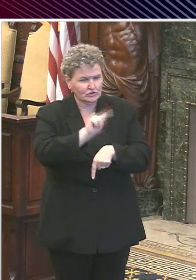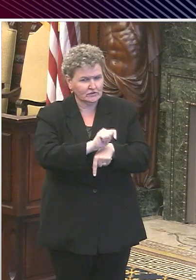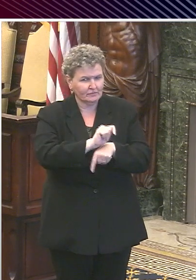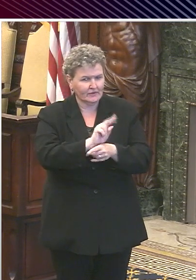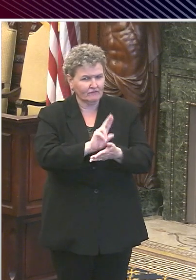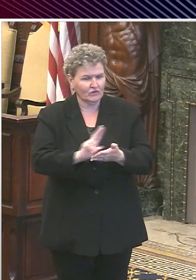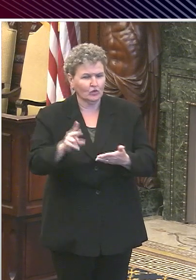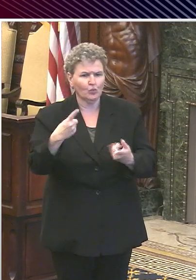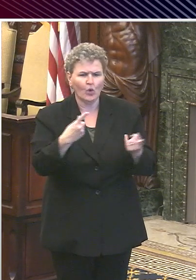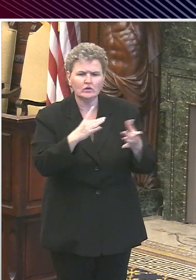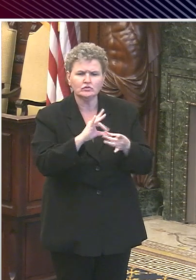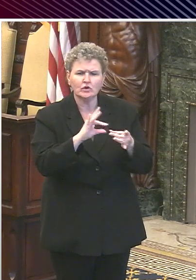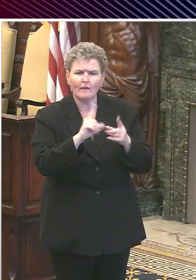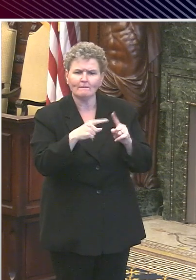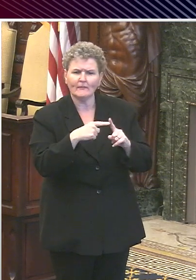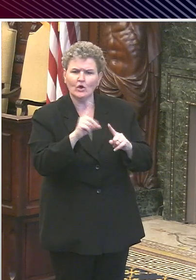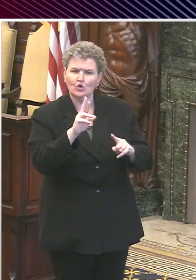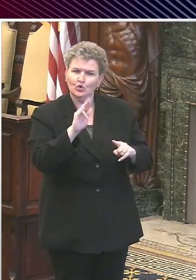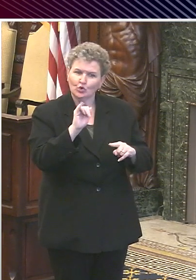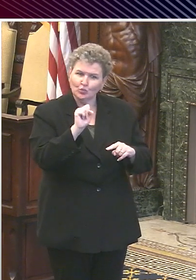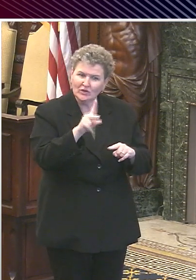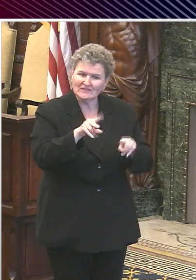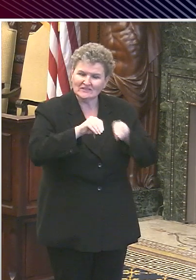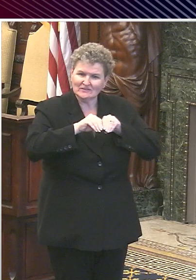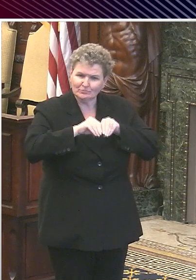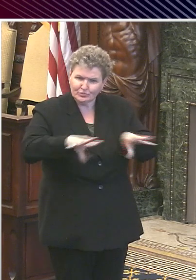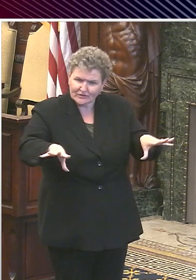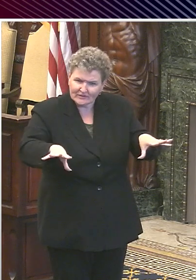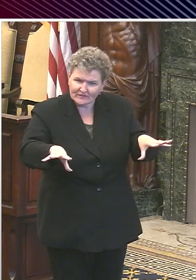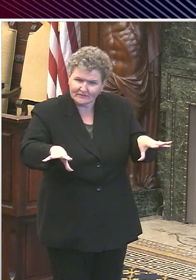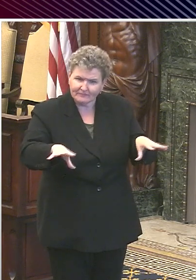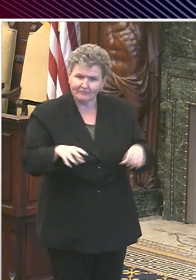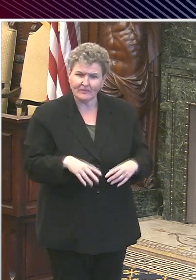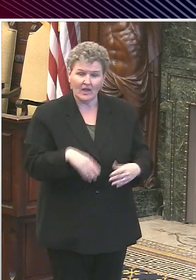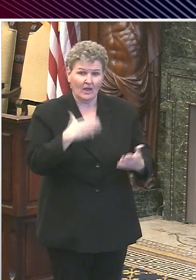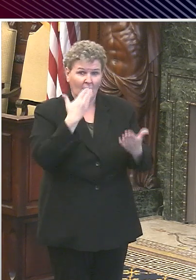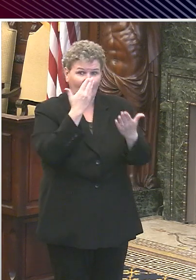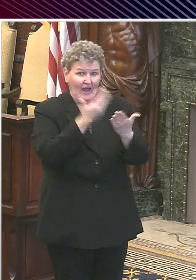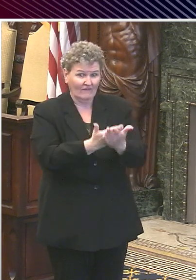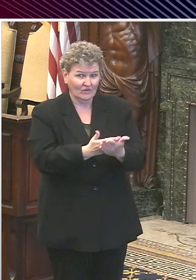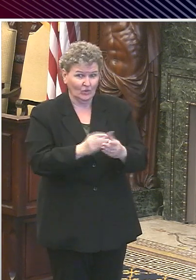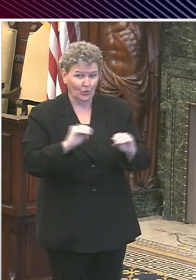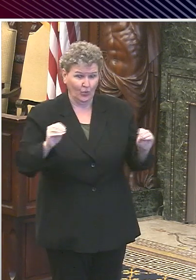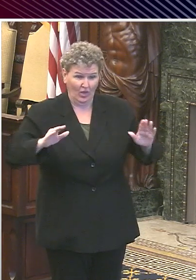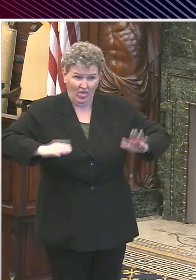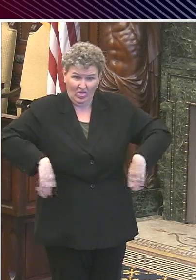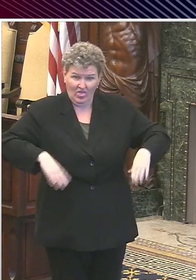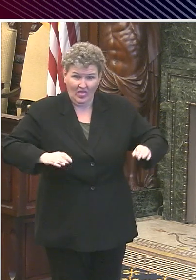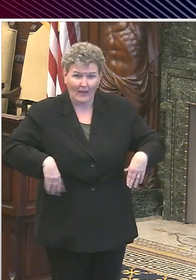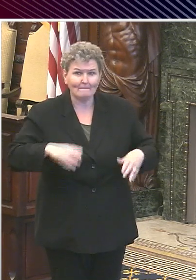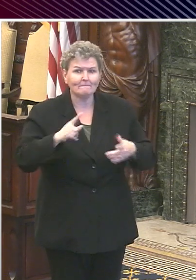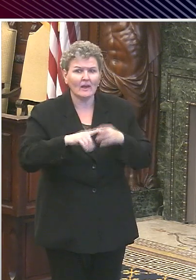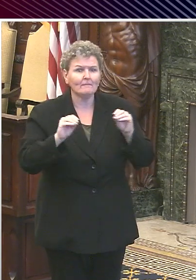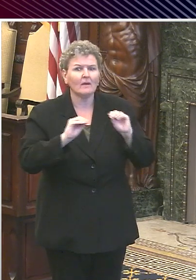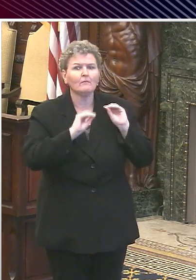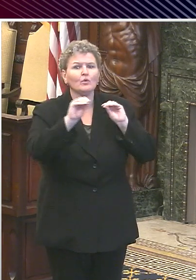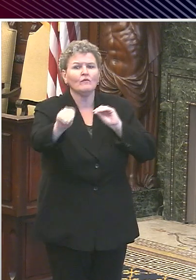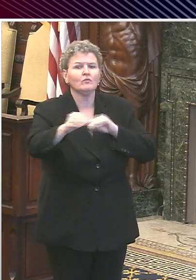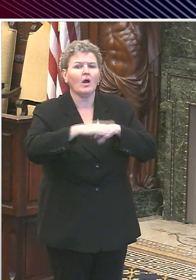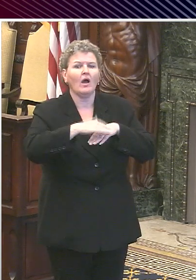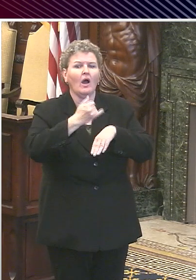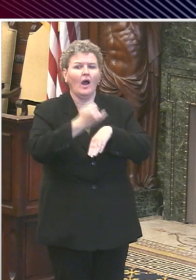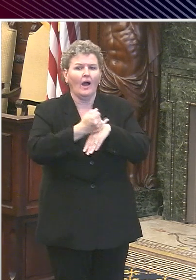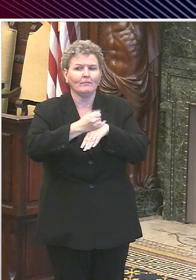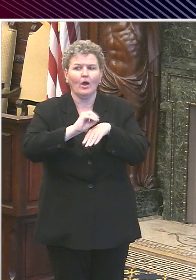the risk of community spread, not really evidencing itself with people moving off campus, but what's your